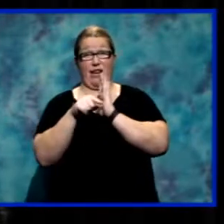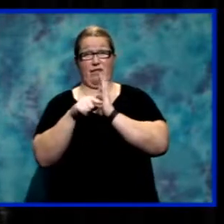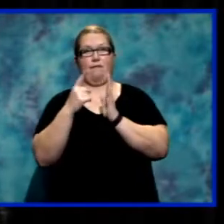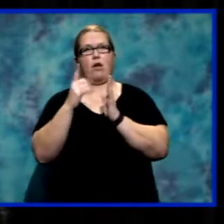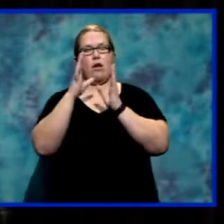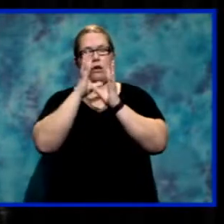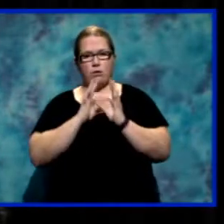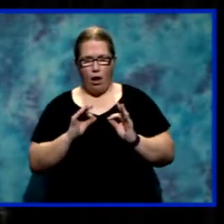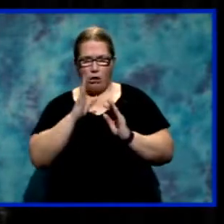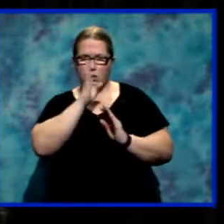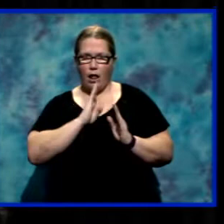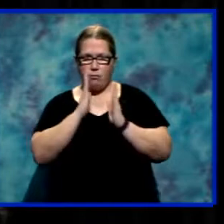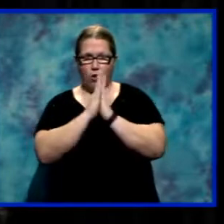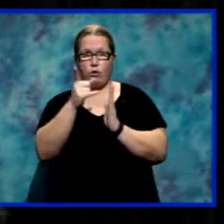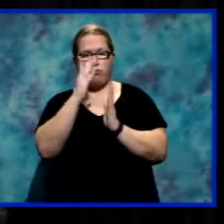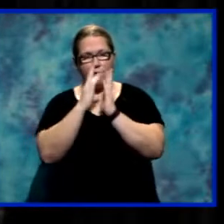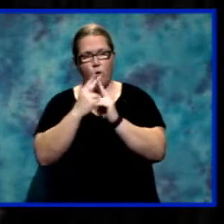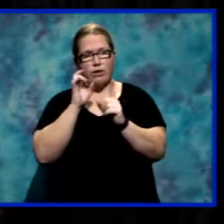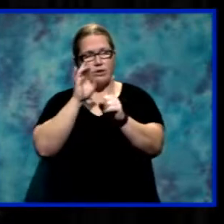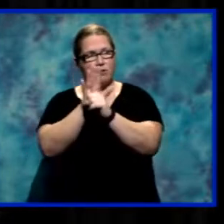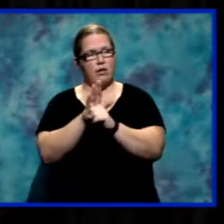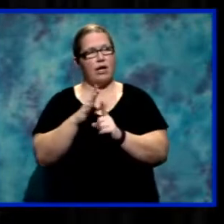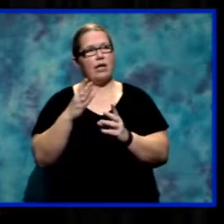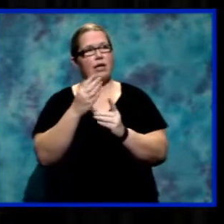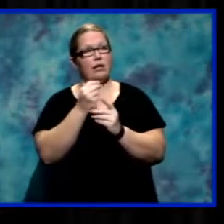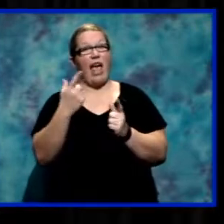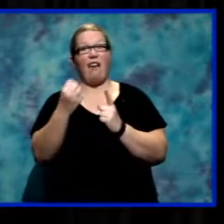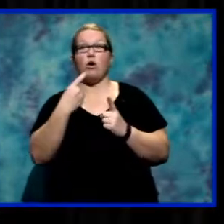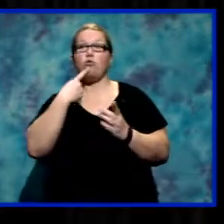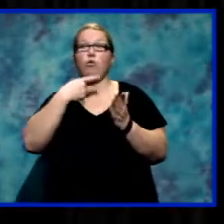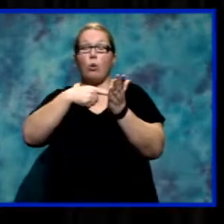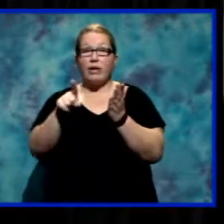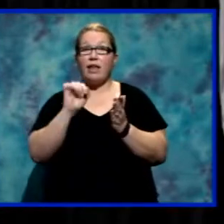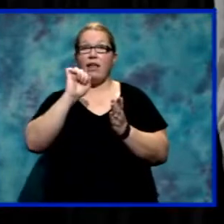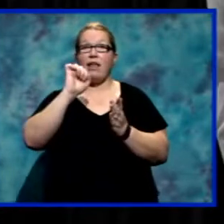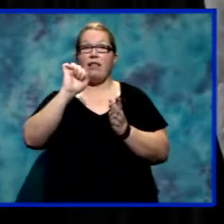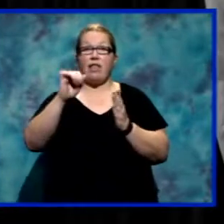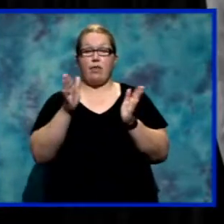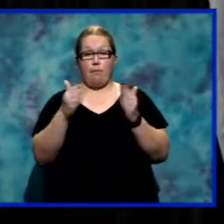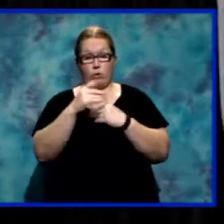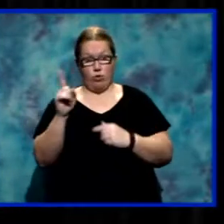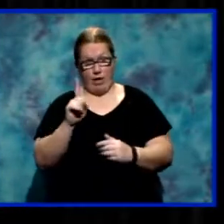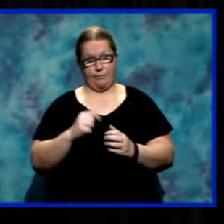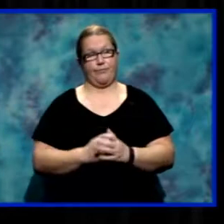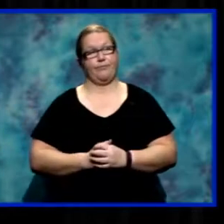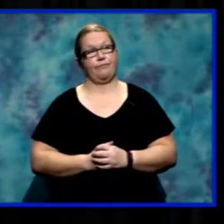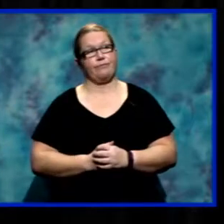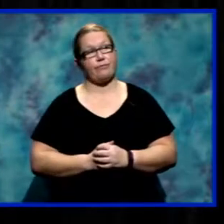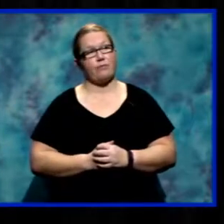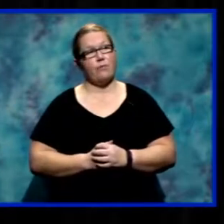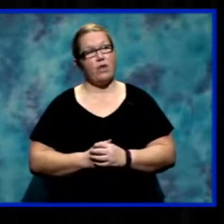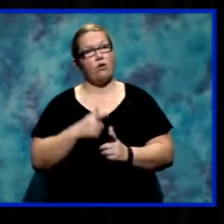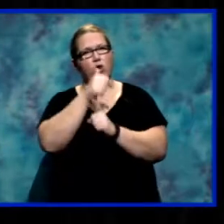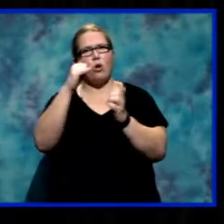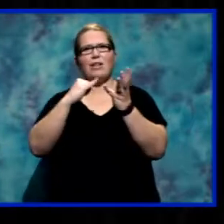you can pray by yourself. But here are some of the people who have requested some of the prayers that were in the box today. You guys